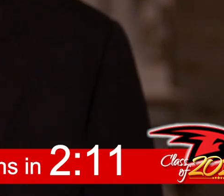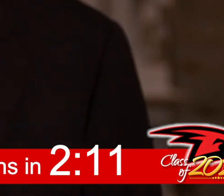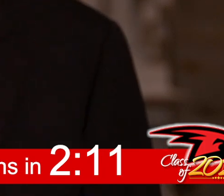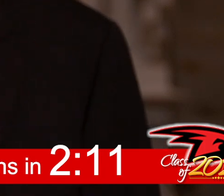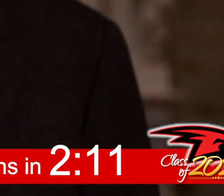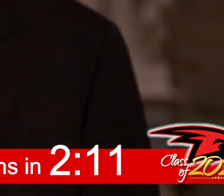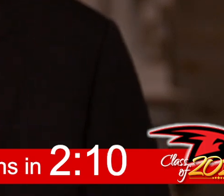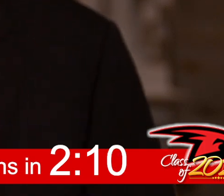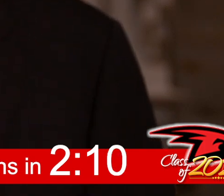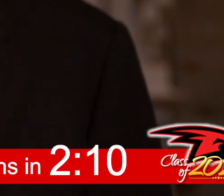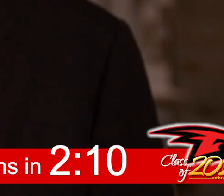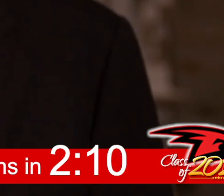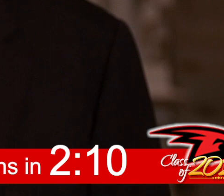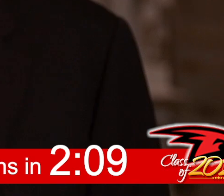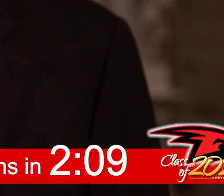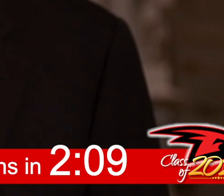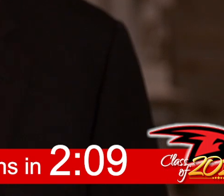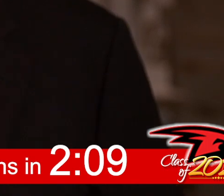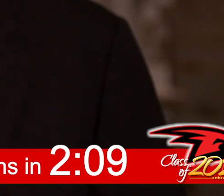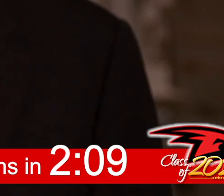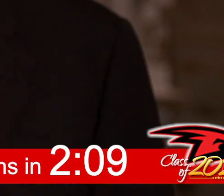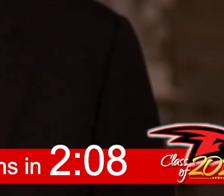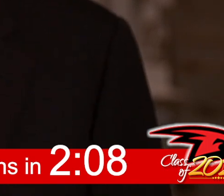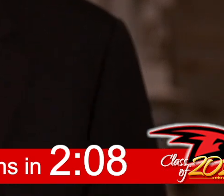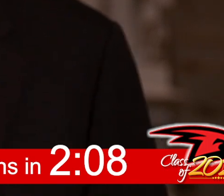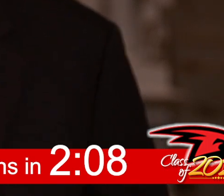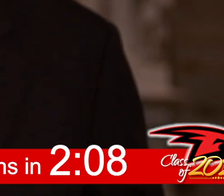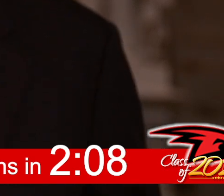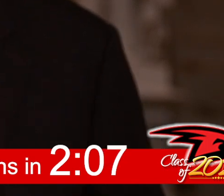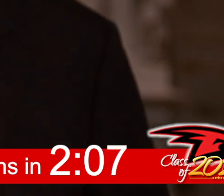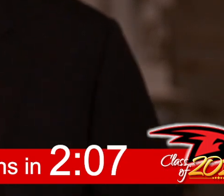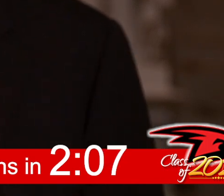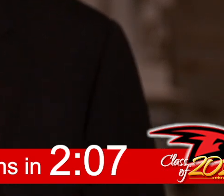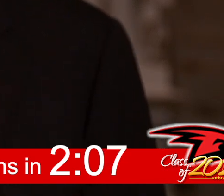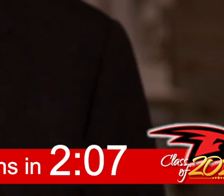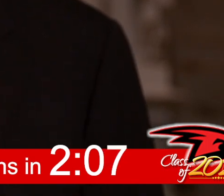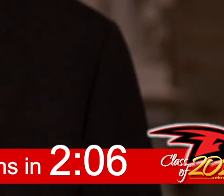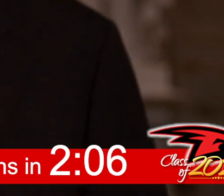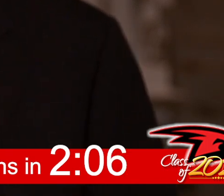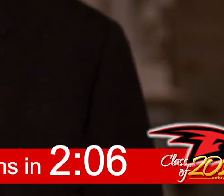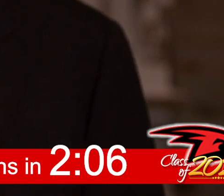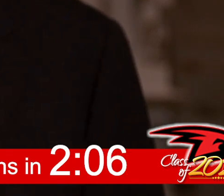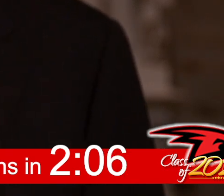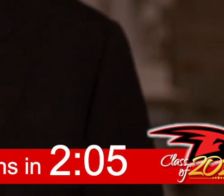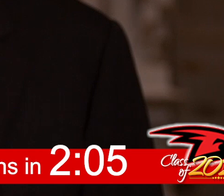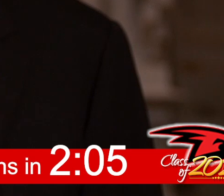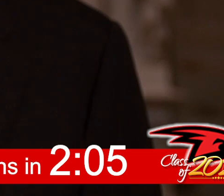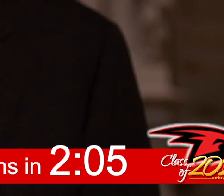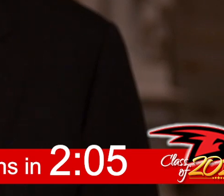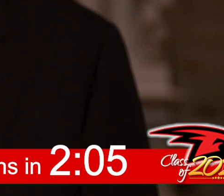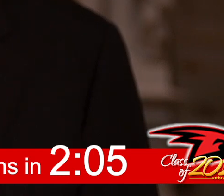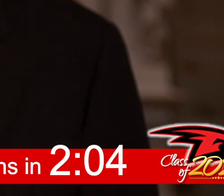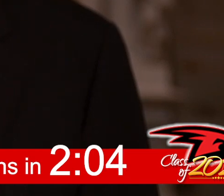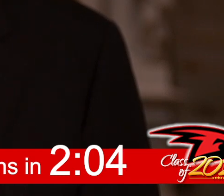to all of you. It will be. But now more than ever, we are going to need your service to your community, to your nation,